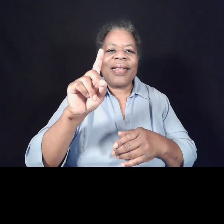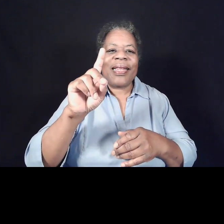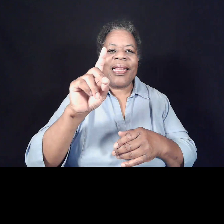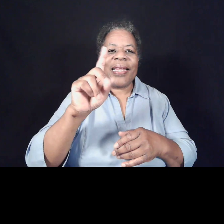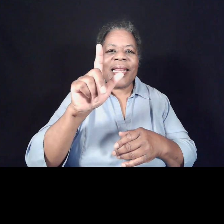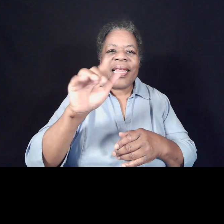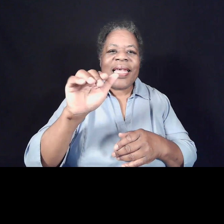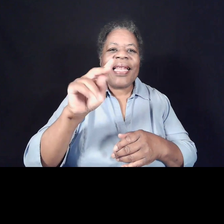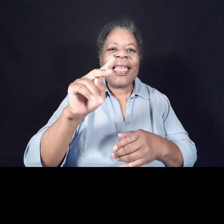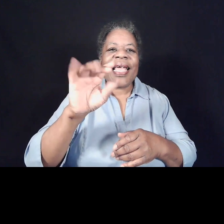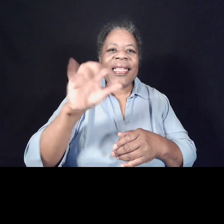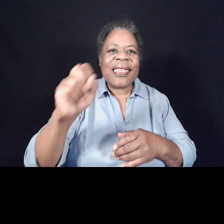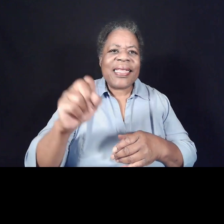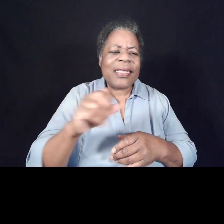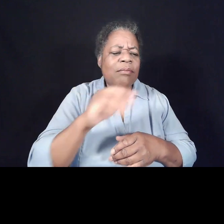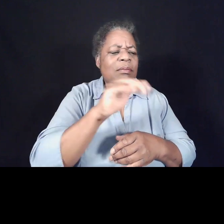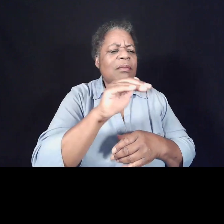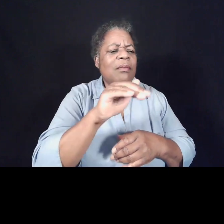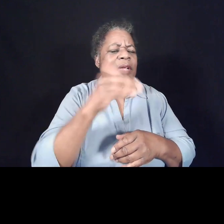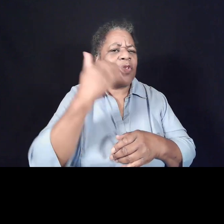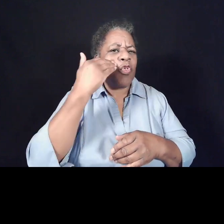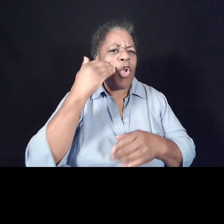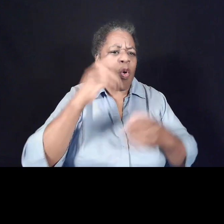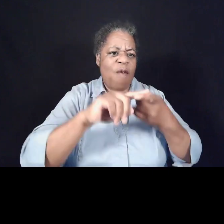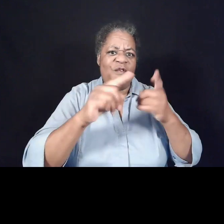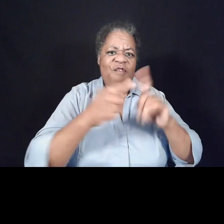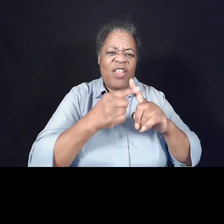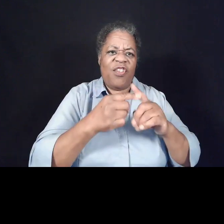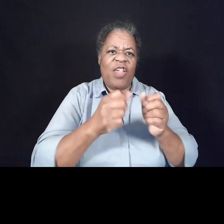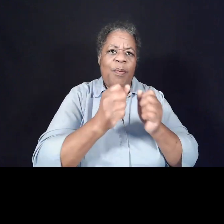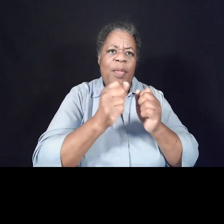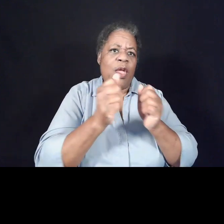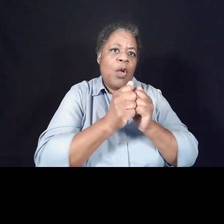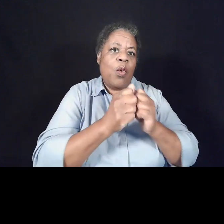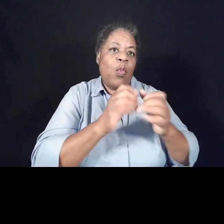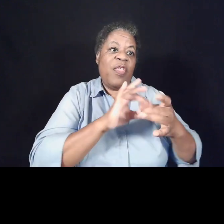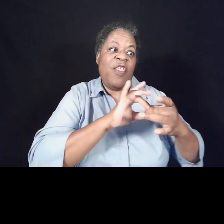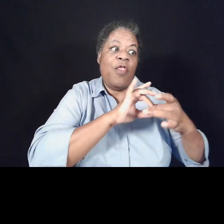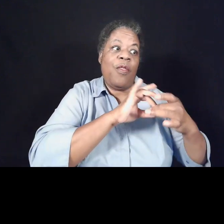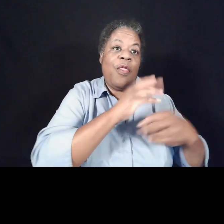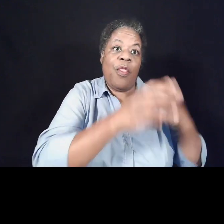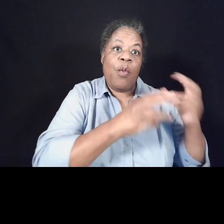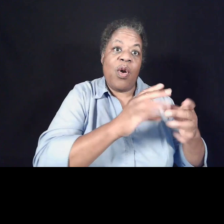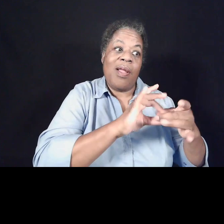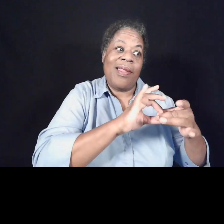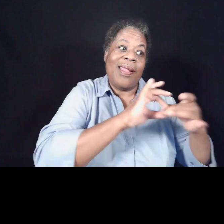Don't you know, he says, that friendship with the world means enmity against God?